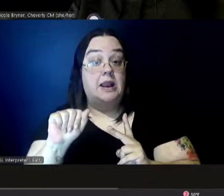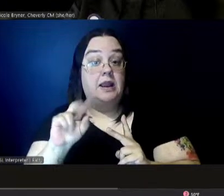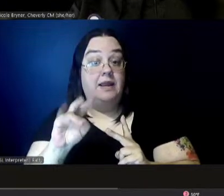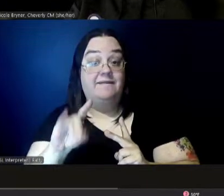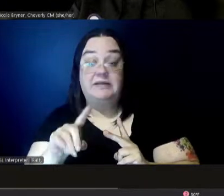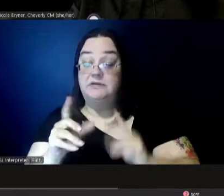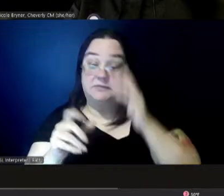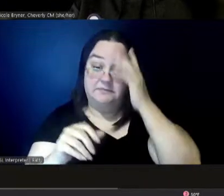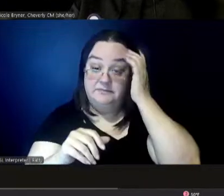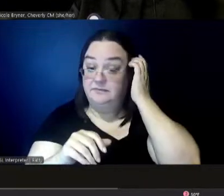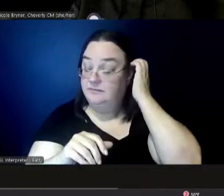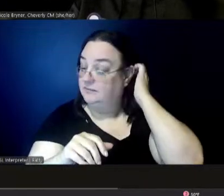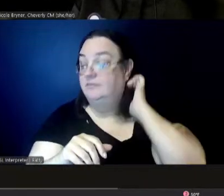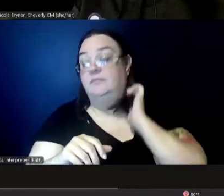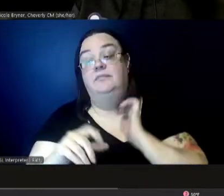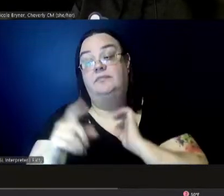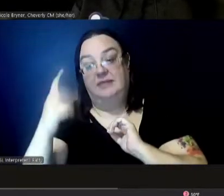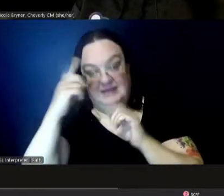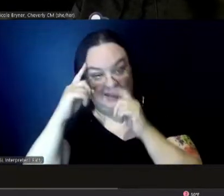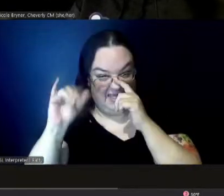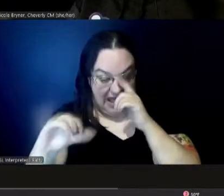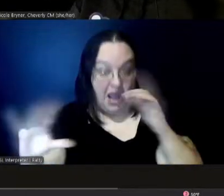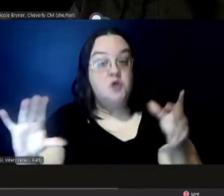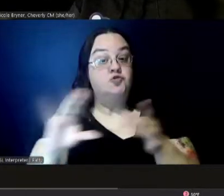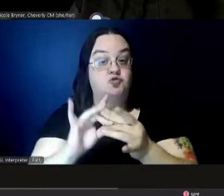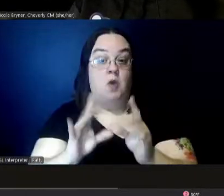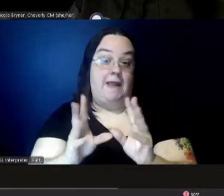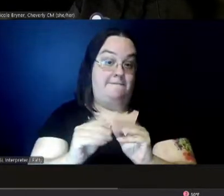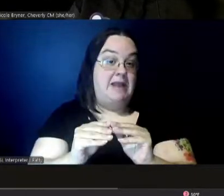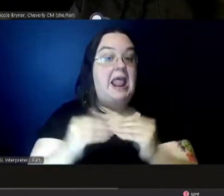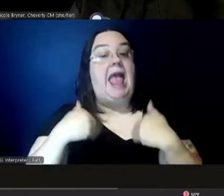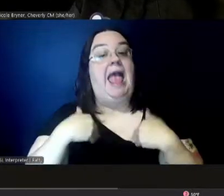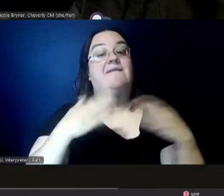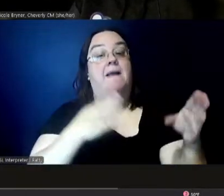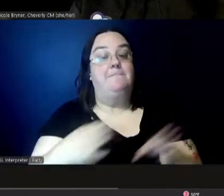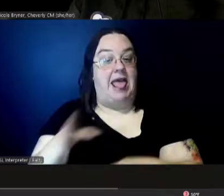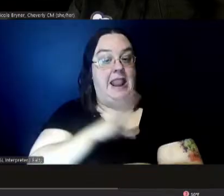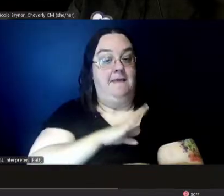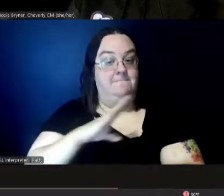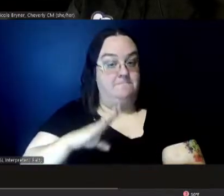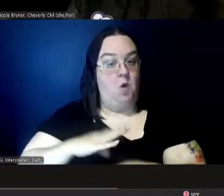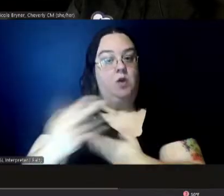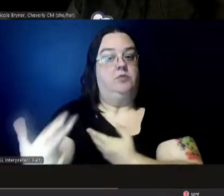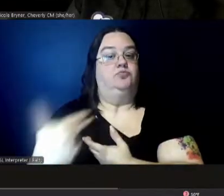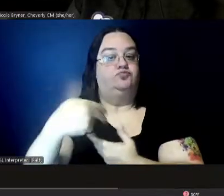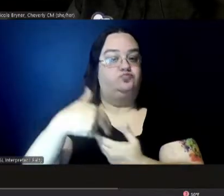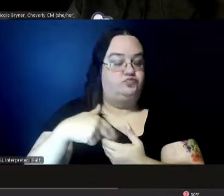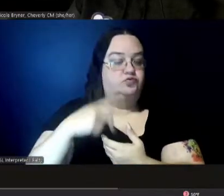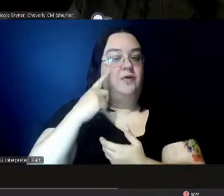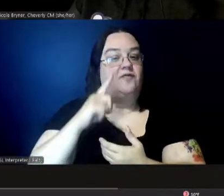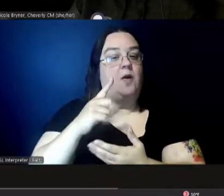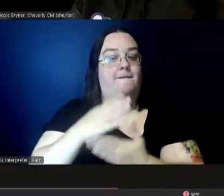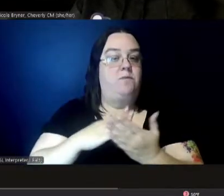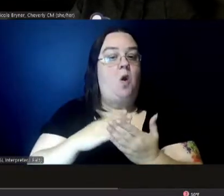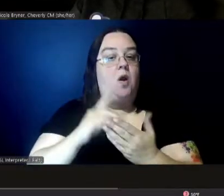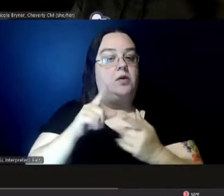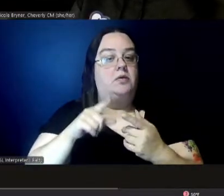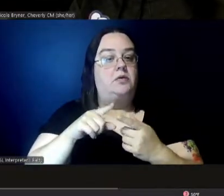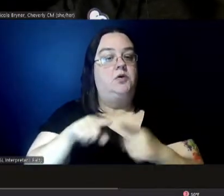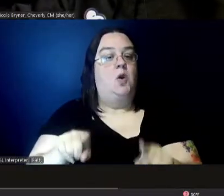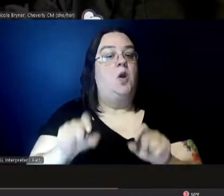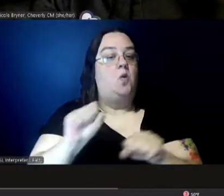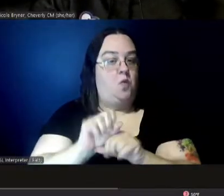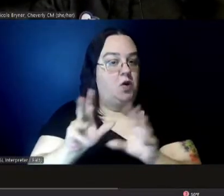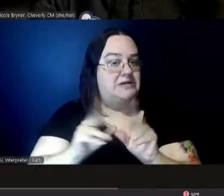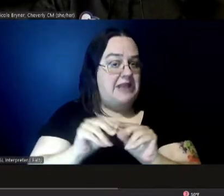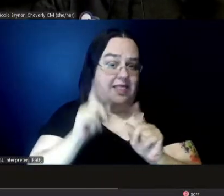I think the joint meeting is a great. I mean, having the planning board come for an hour of a work session is a great idea. Probably